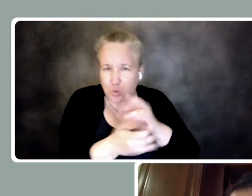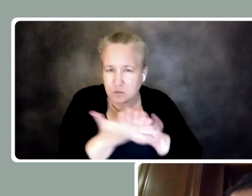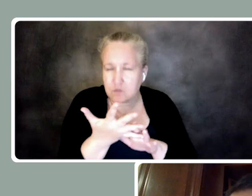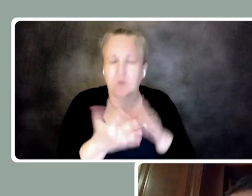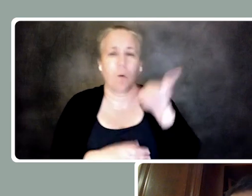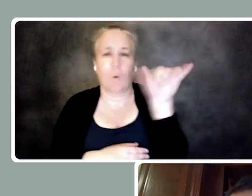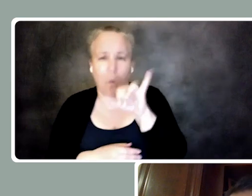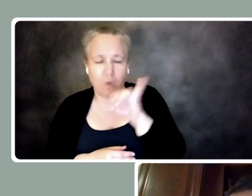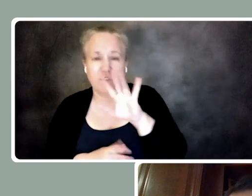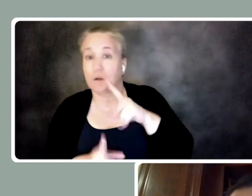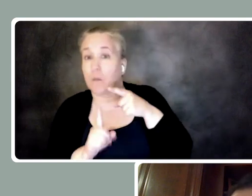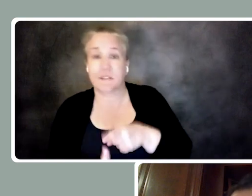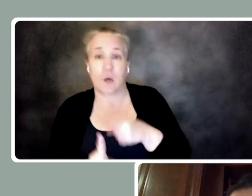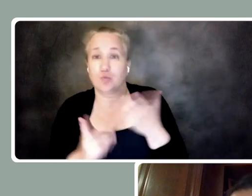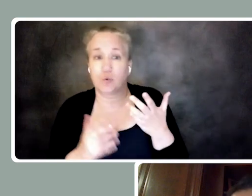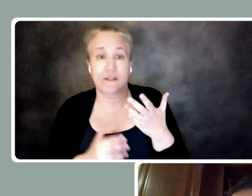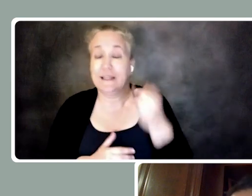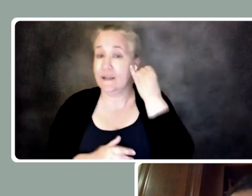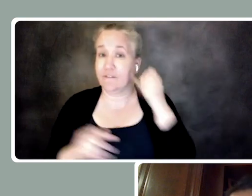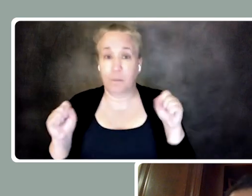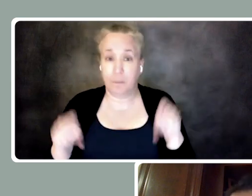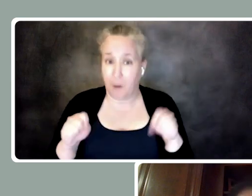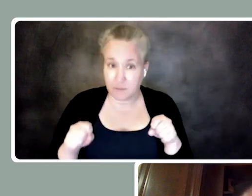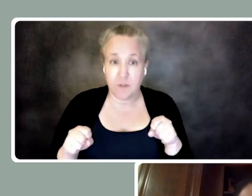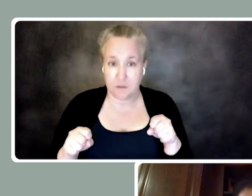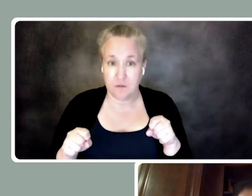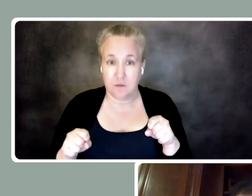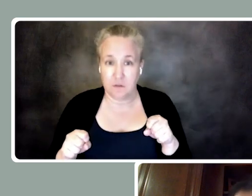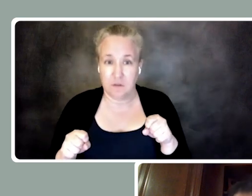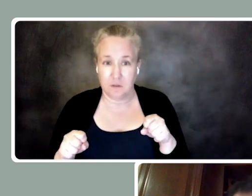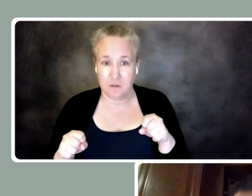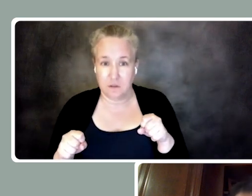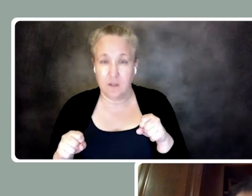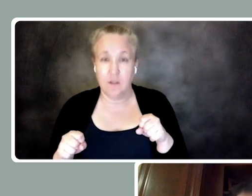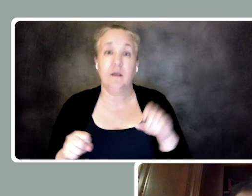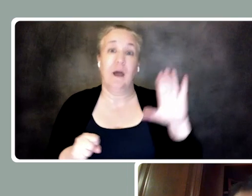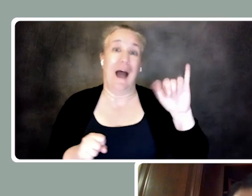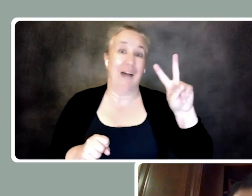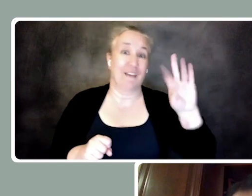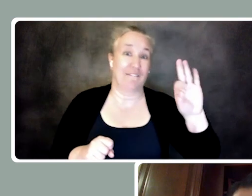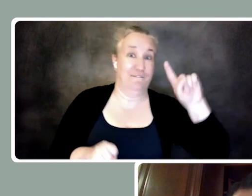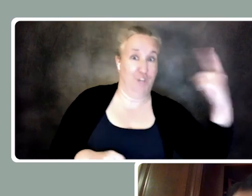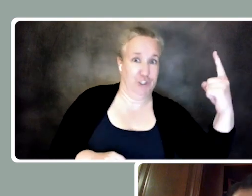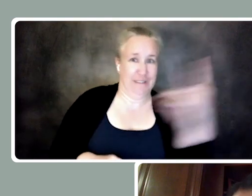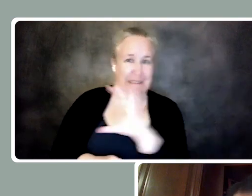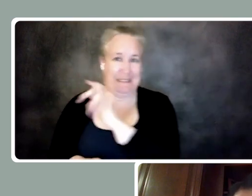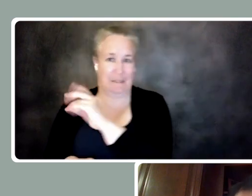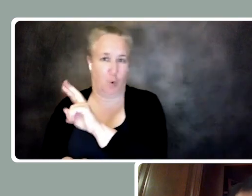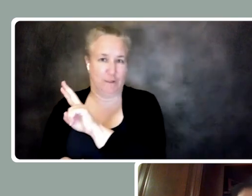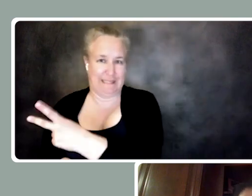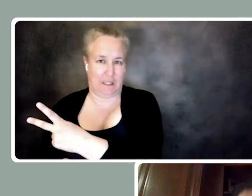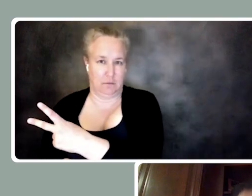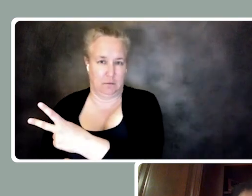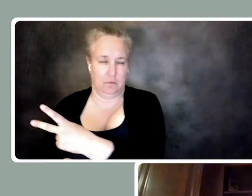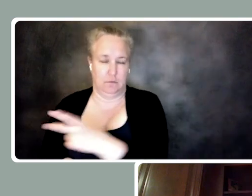goes down to actually, if possible, having IVF before getting chemotherapy. So I think fertility preservation is